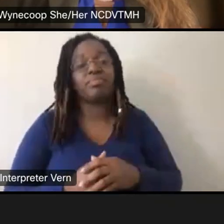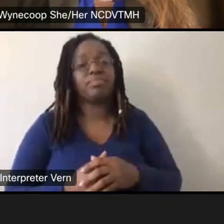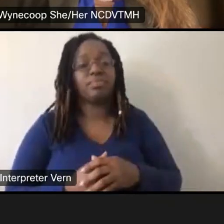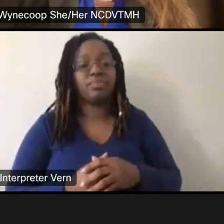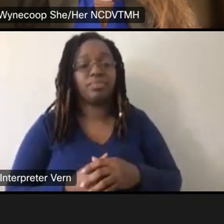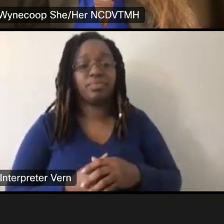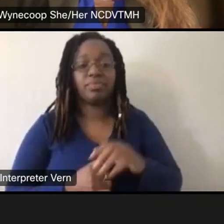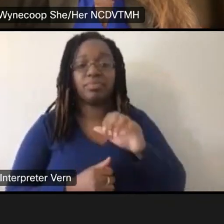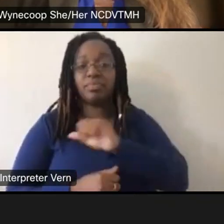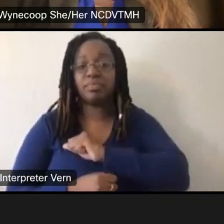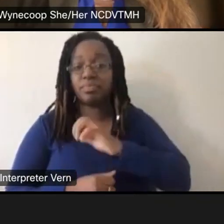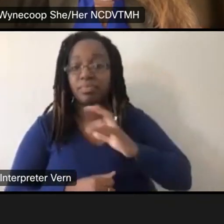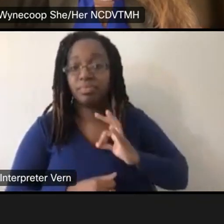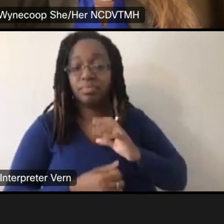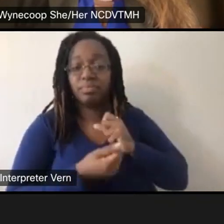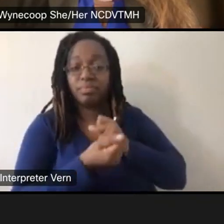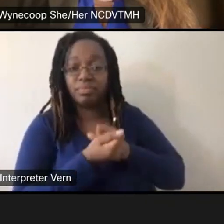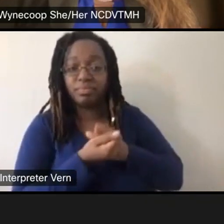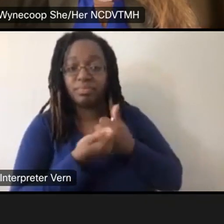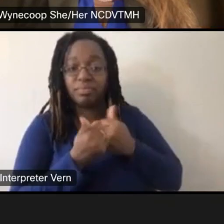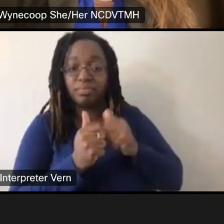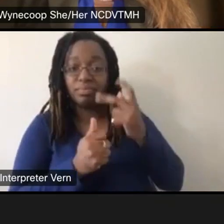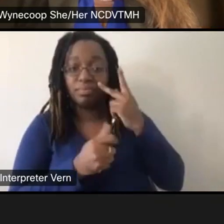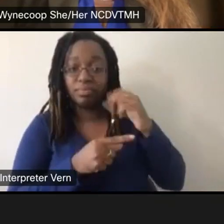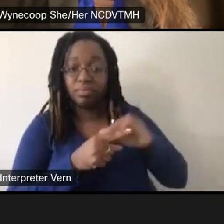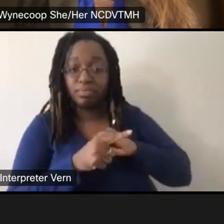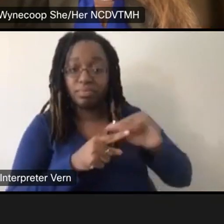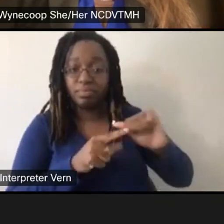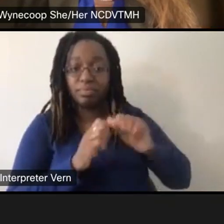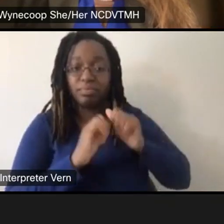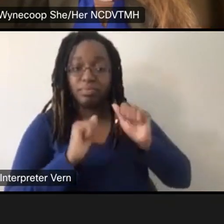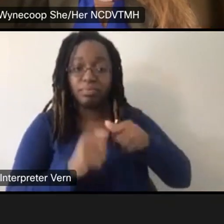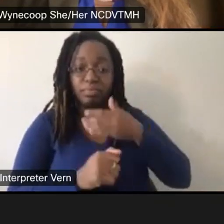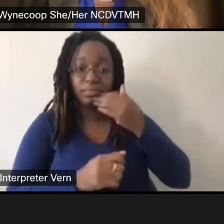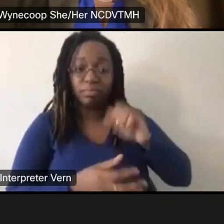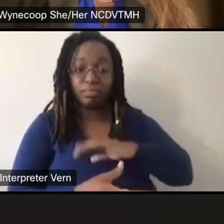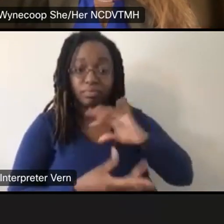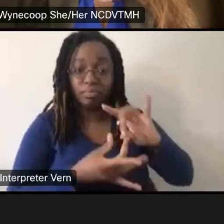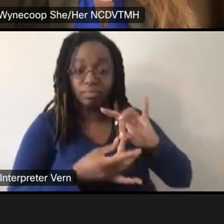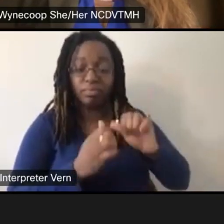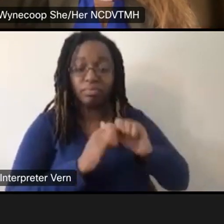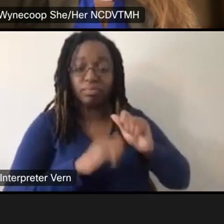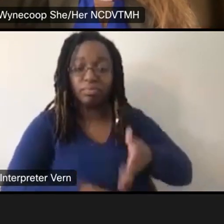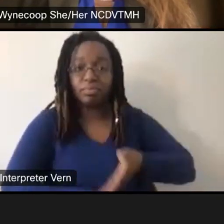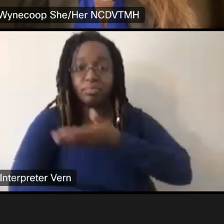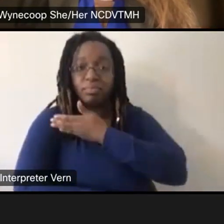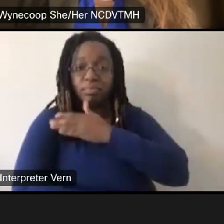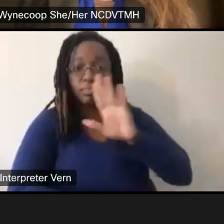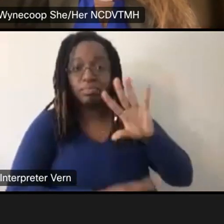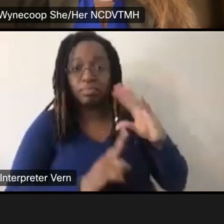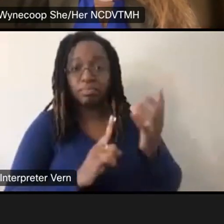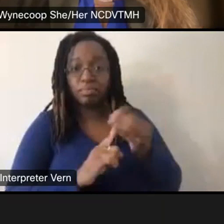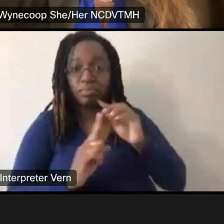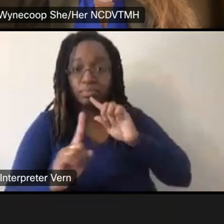advocates are even looking into training as to how to better connect and how to improve their cultural responsiveness. So